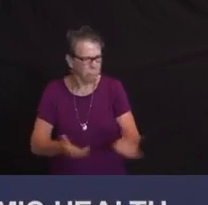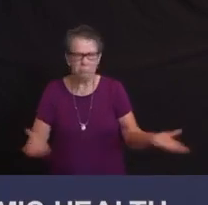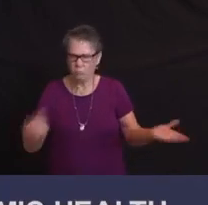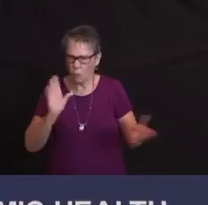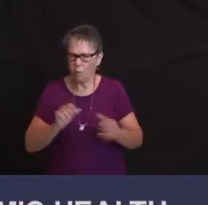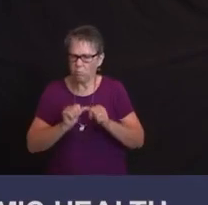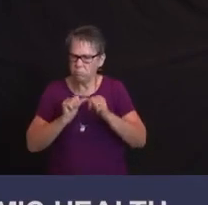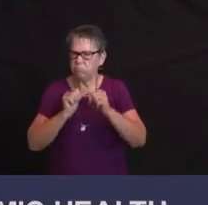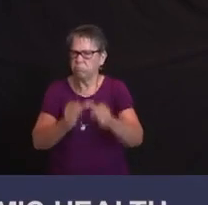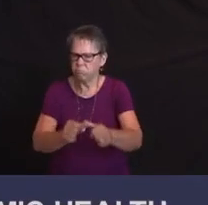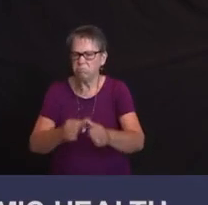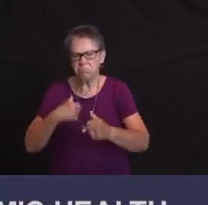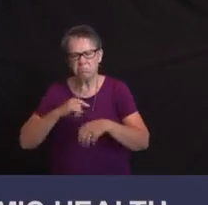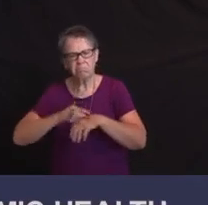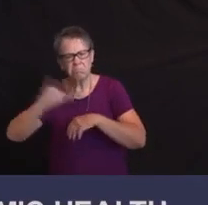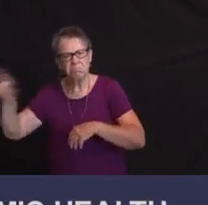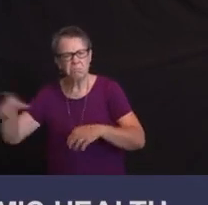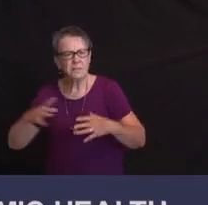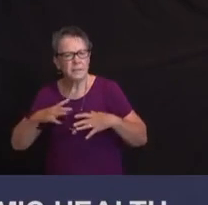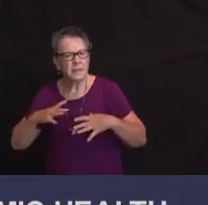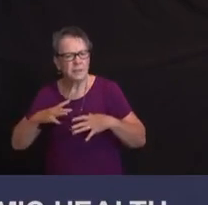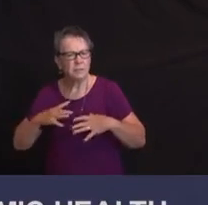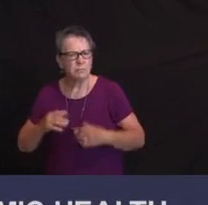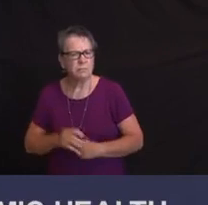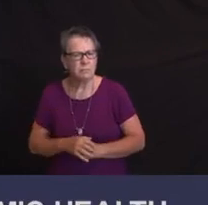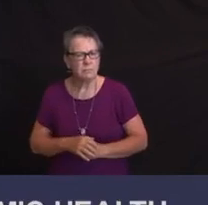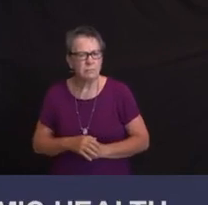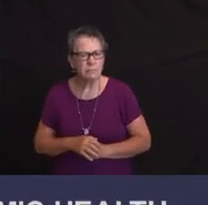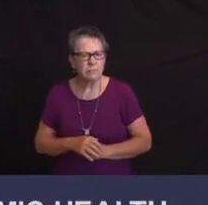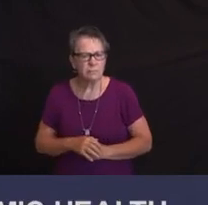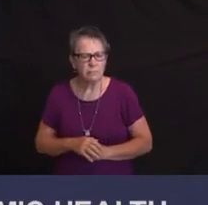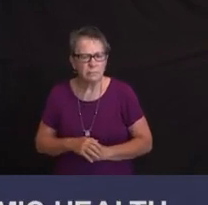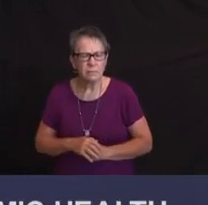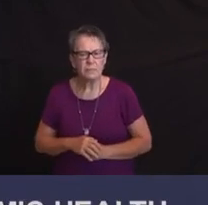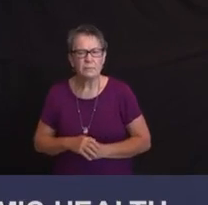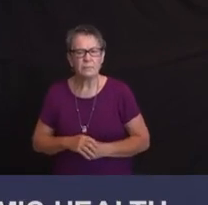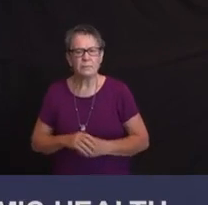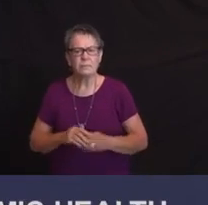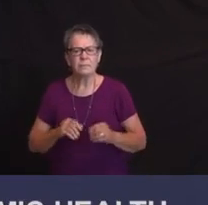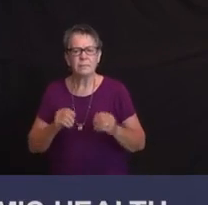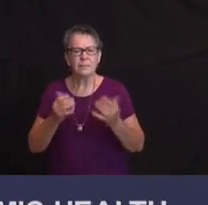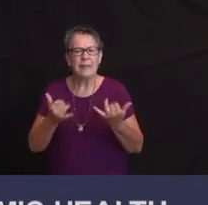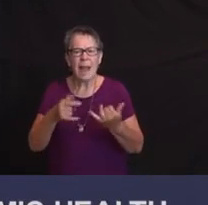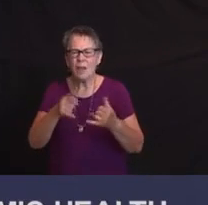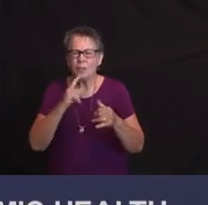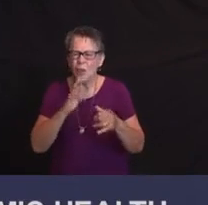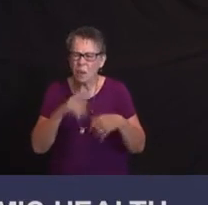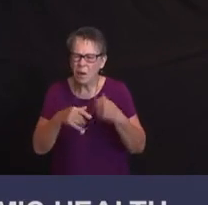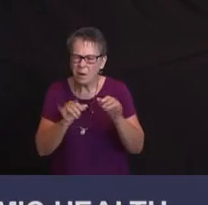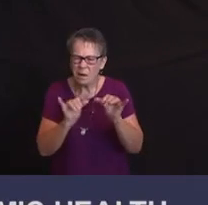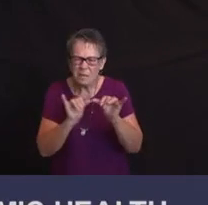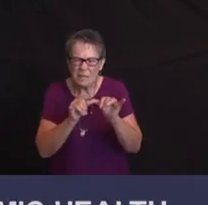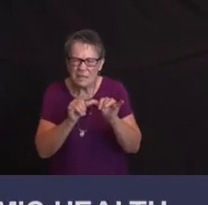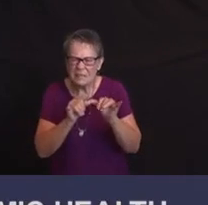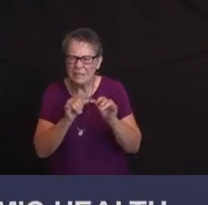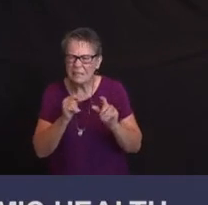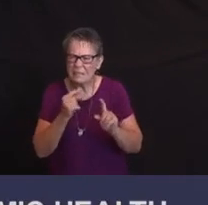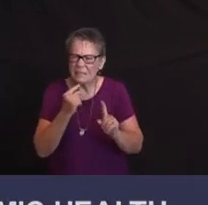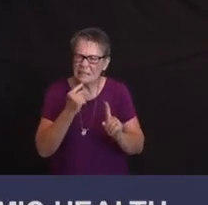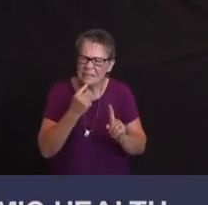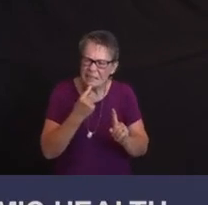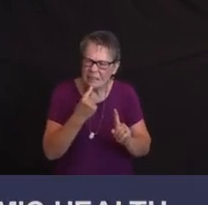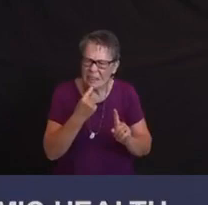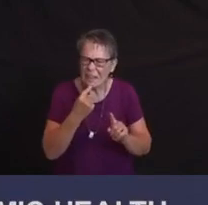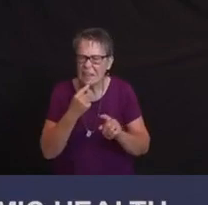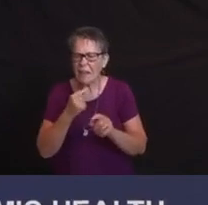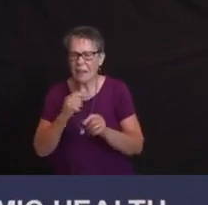Alex's good first question. If you're looking to measure the severity of where we are on the Delta variant, Tina and Judy, anything you want to add to that or anything I've